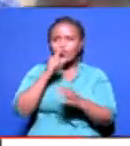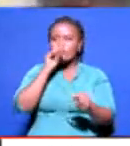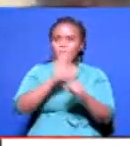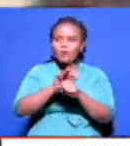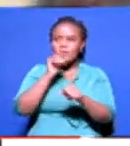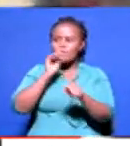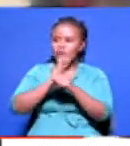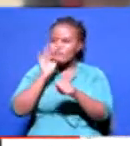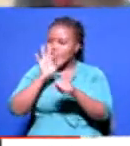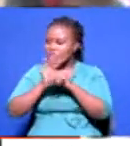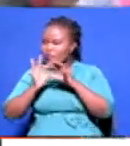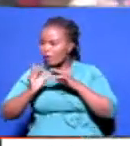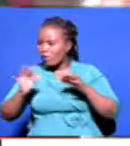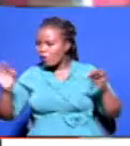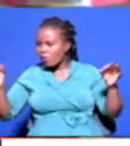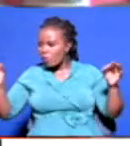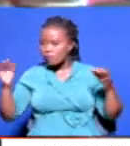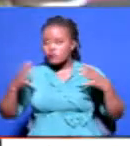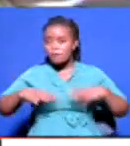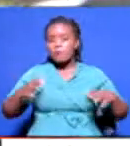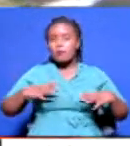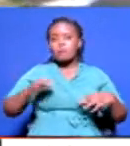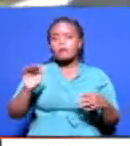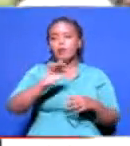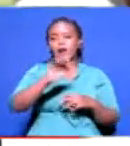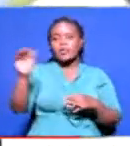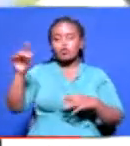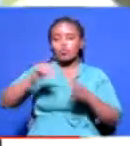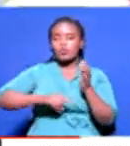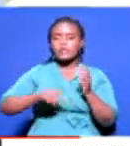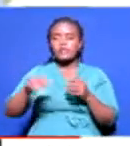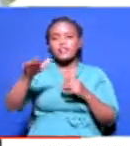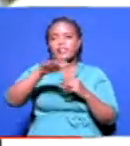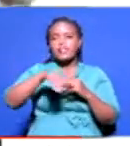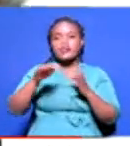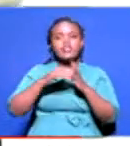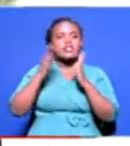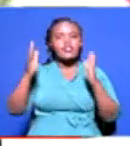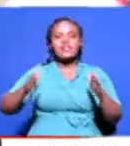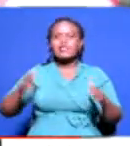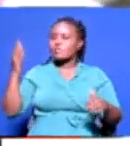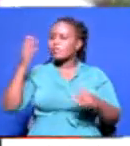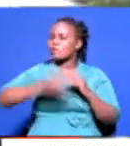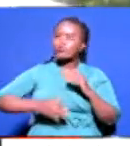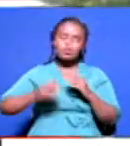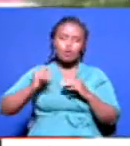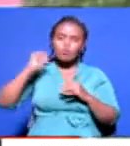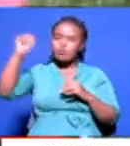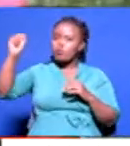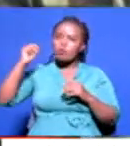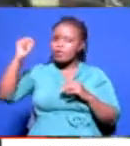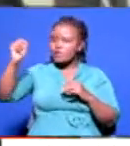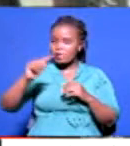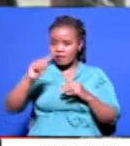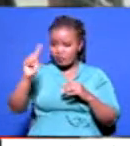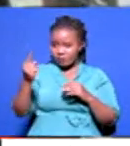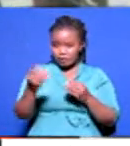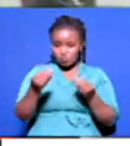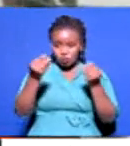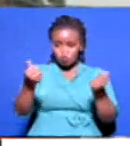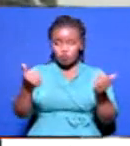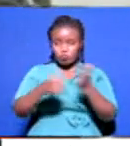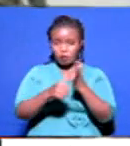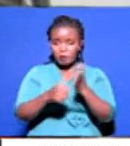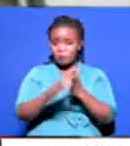The irate locals called on area leaders to stop politicking and instead address security situation in the region that